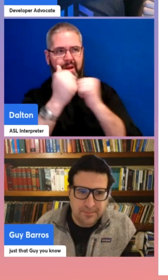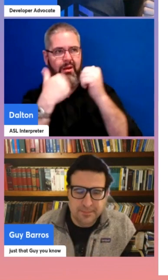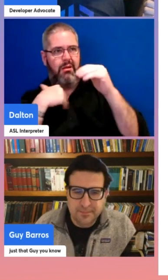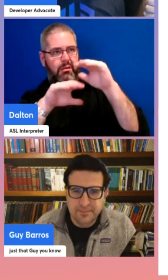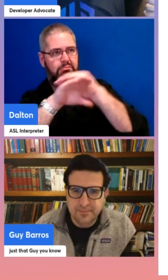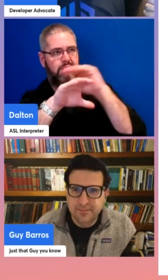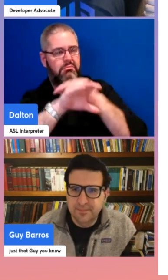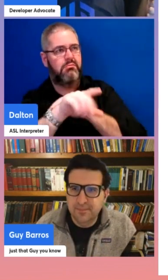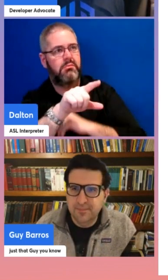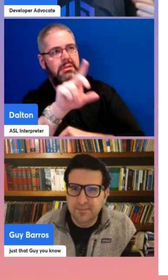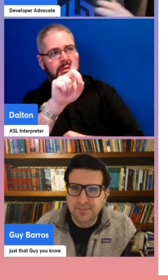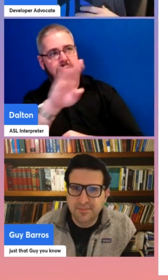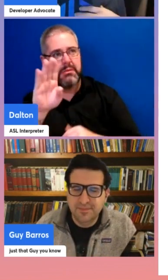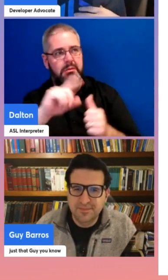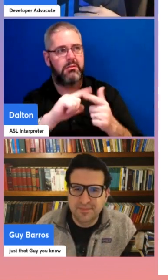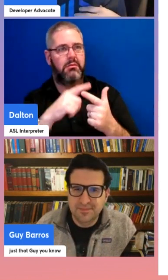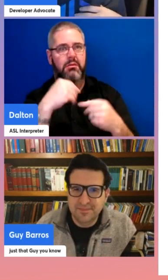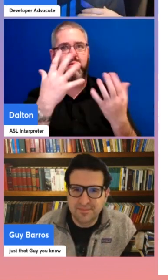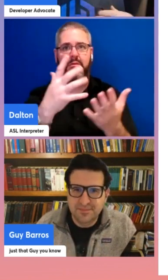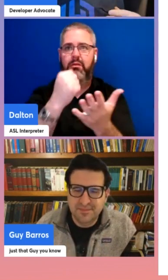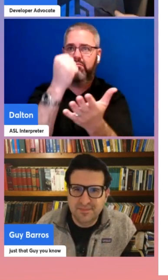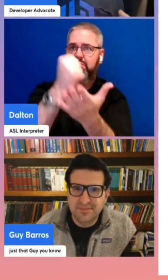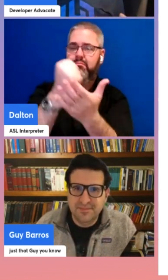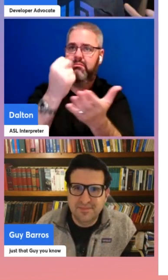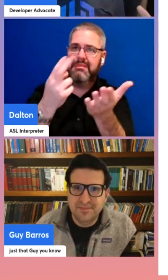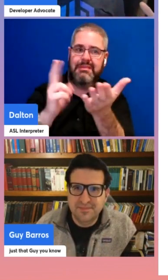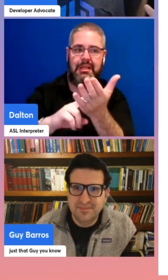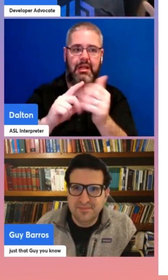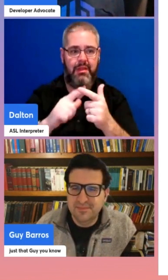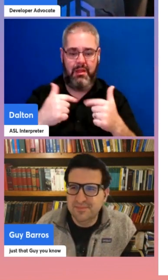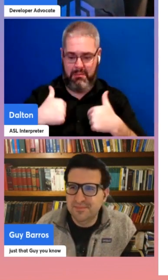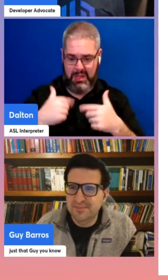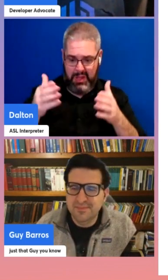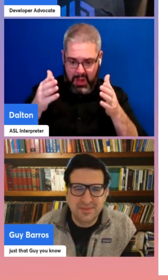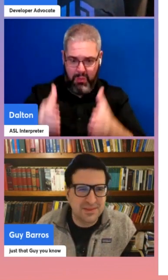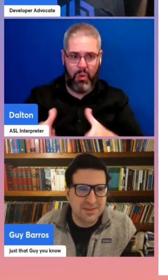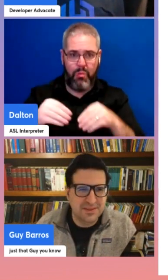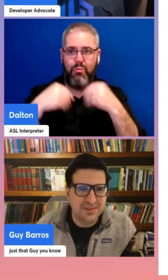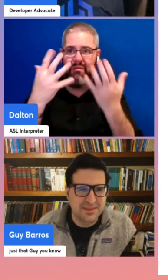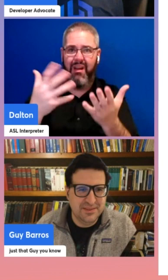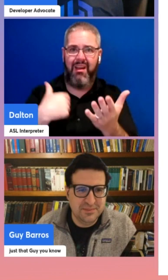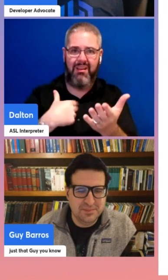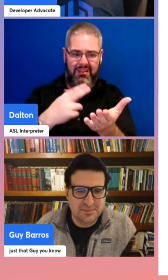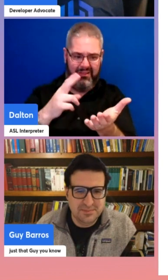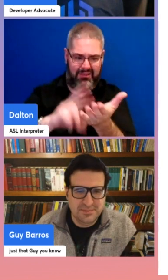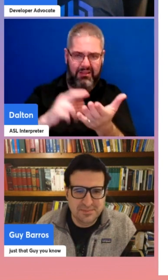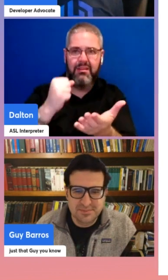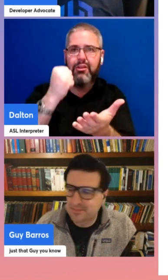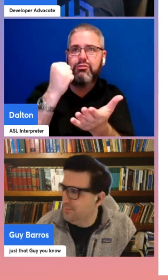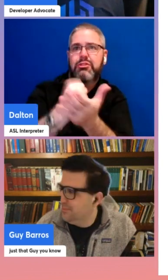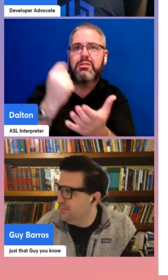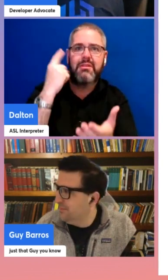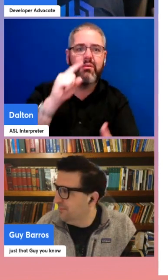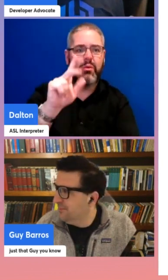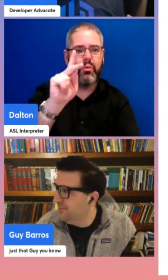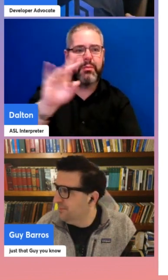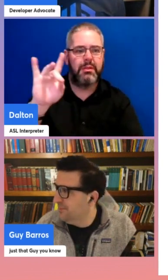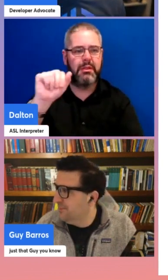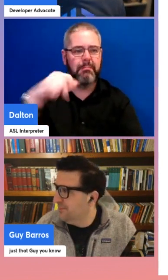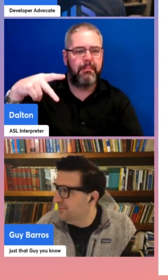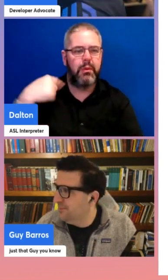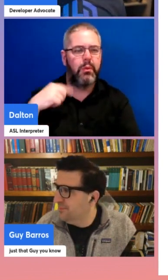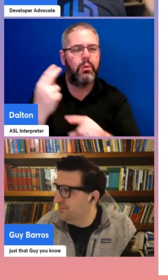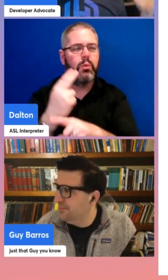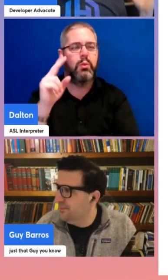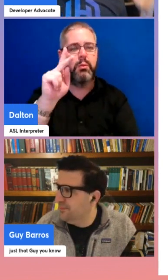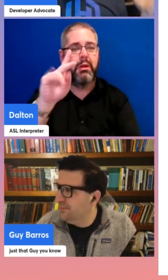do you provide credentials to the database for me as an individual? And how do you provide credentials to a database for a Kubernetes application? We're going to use Kubernetes